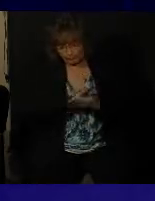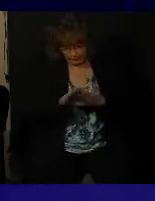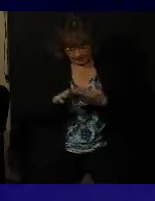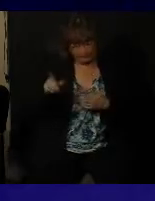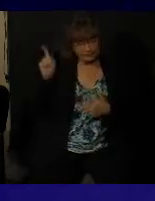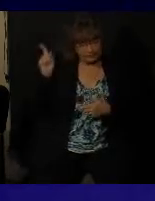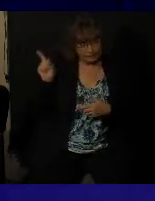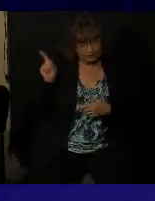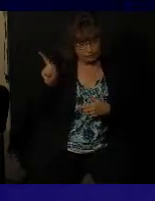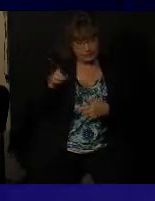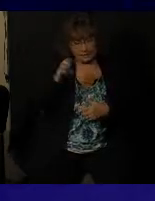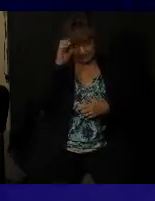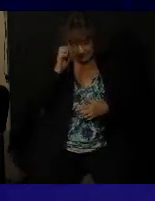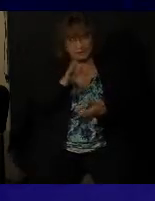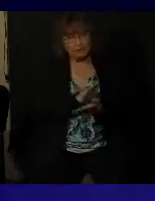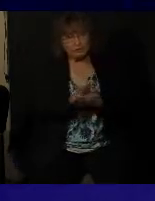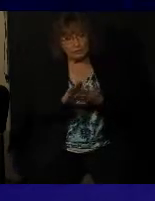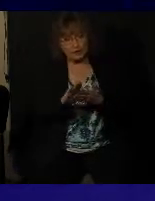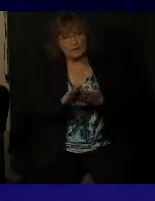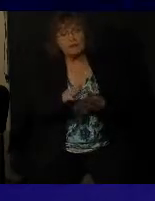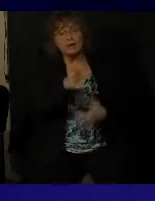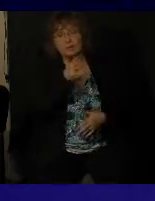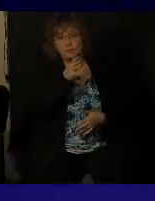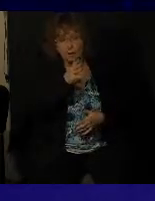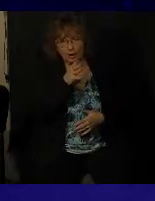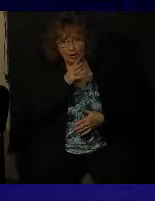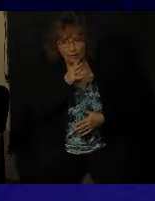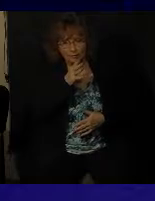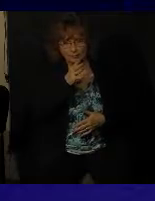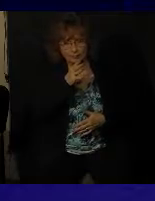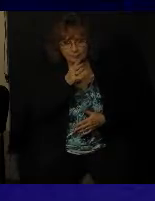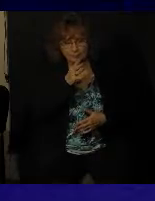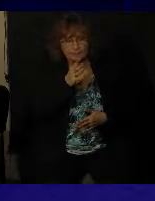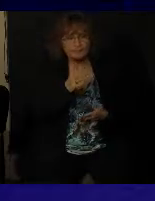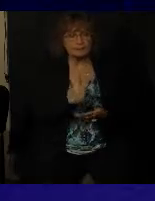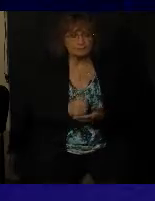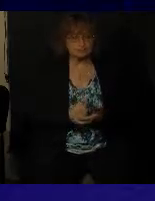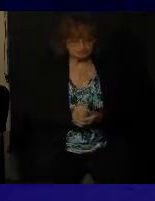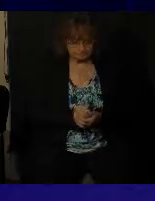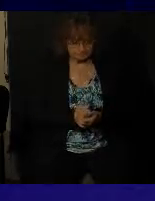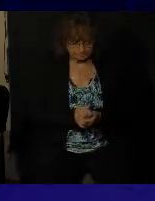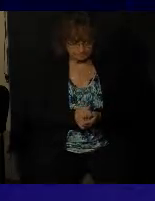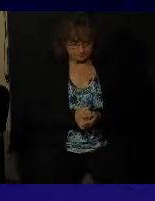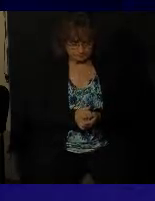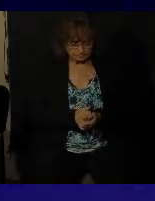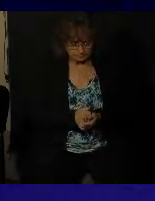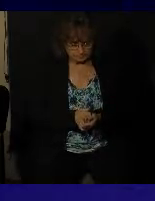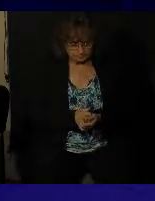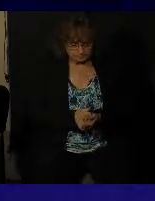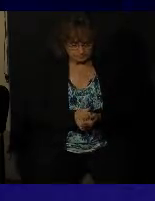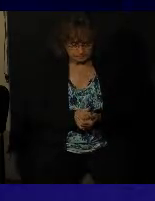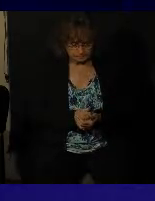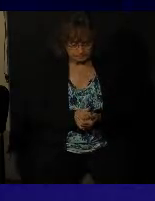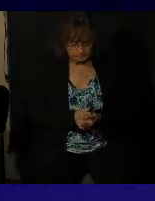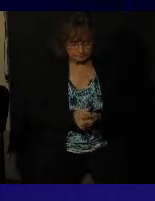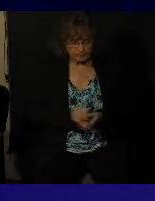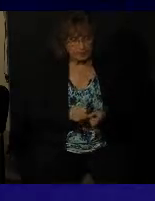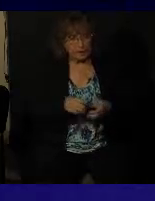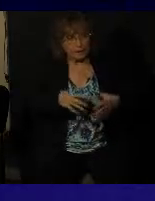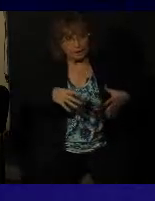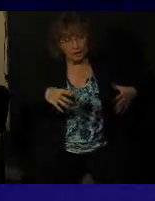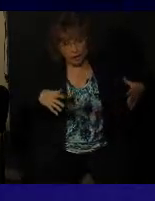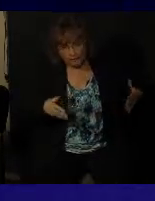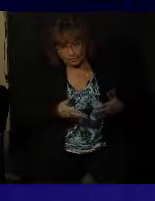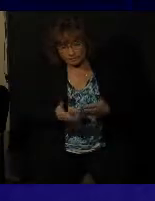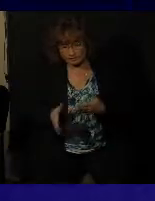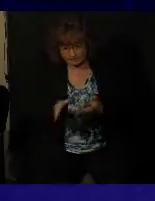job working at a bar and grill. A lot of the stuff that I learned at Salem, like in the kitchen and